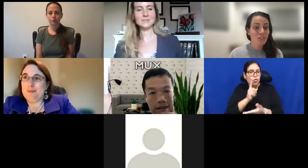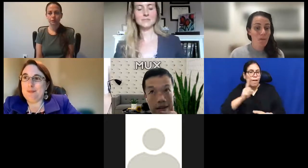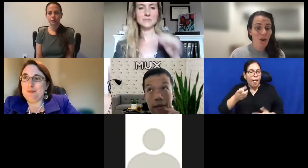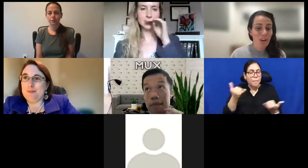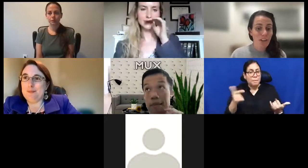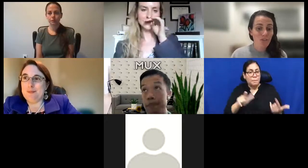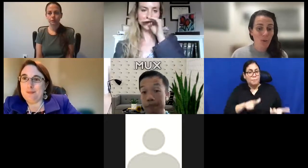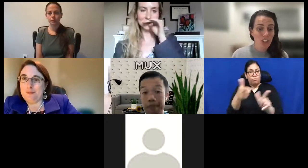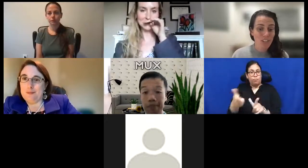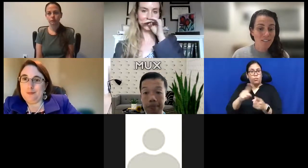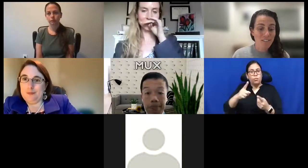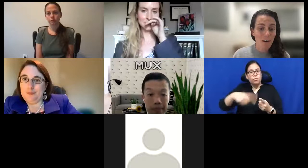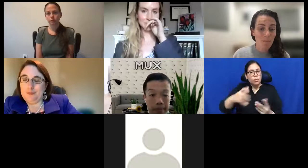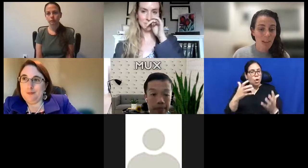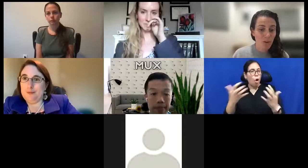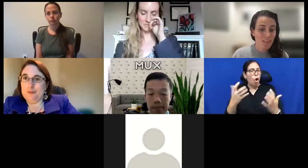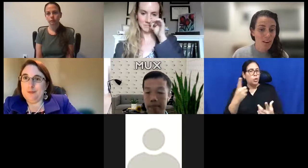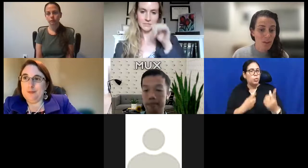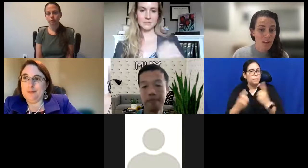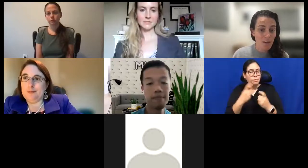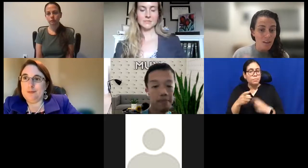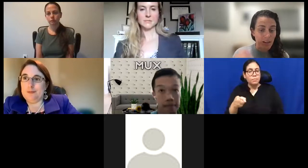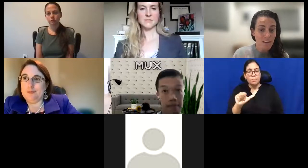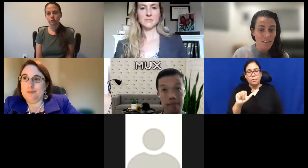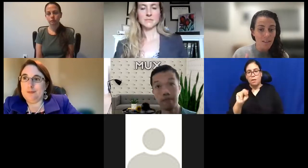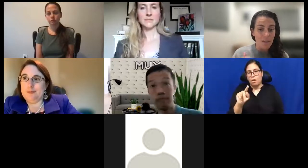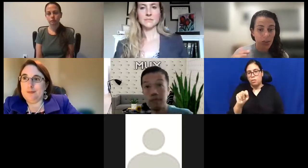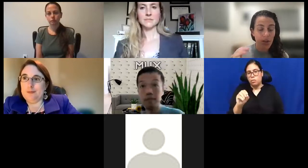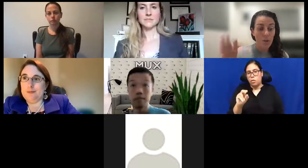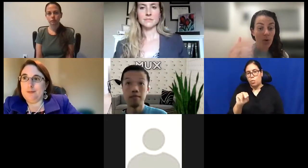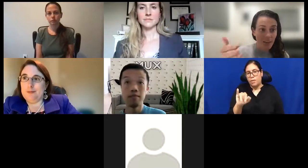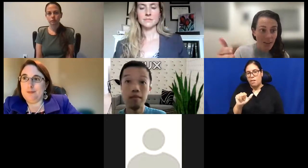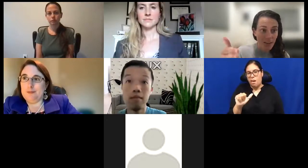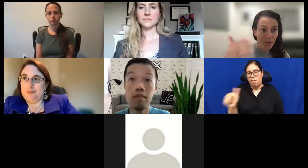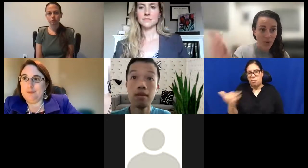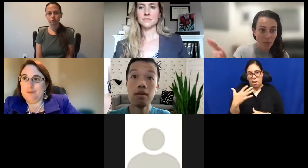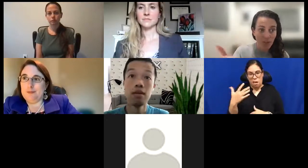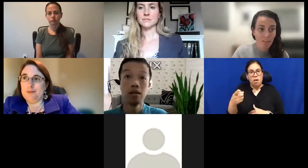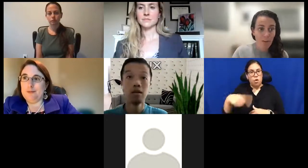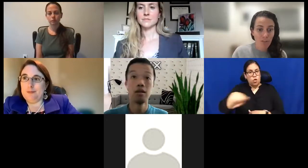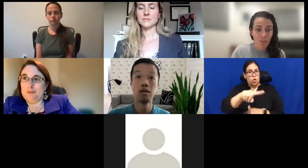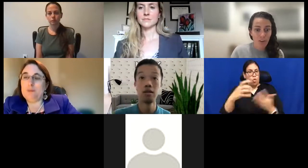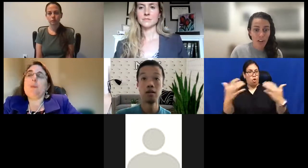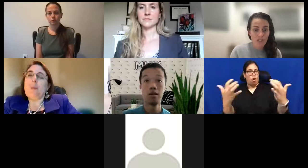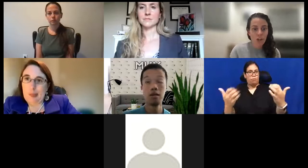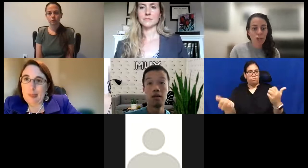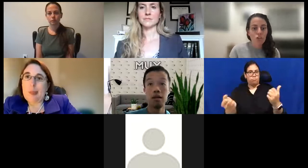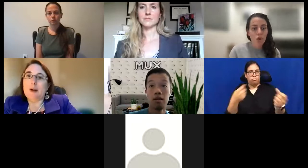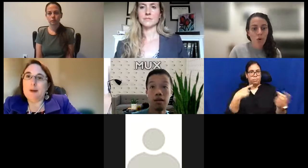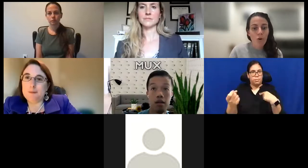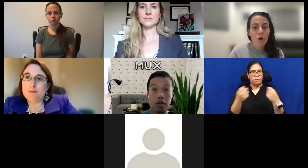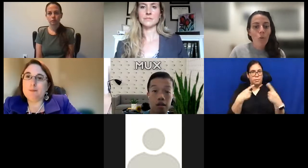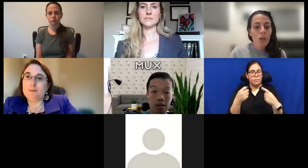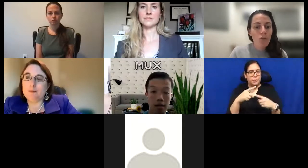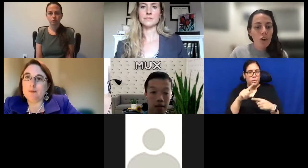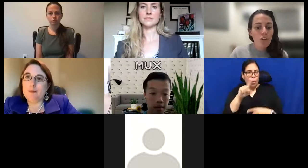to some audience questions. Antonia is sending me these that you guys have sent in. They're questions that have come in from the audience.